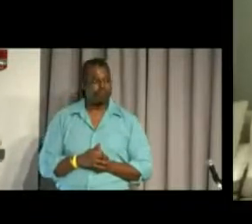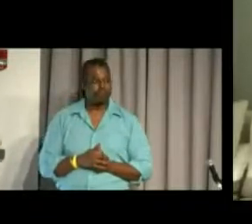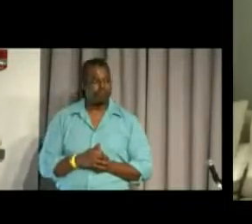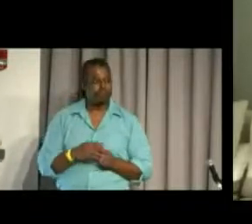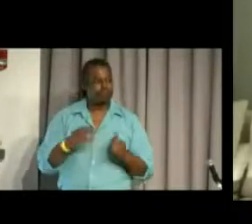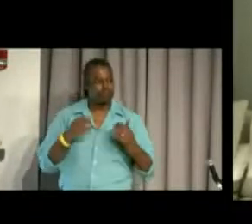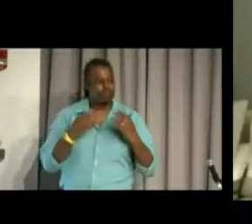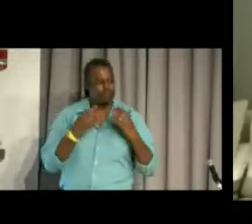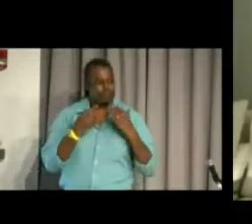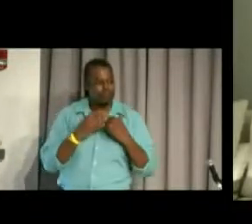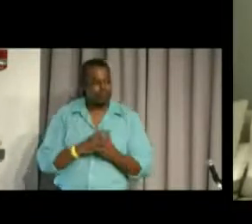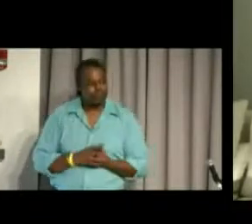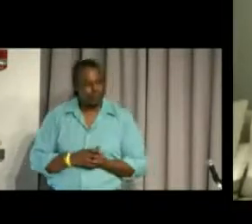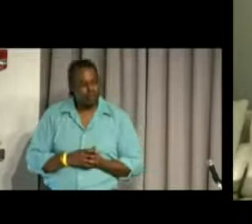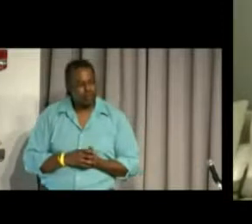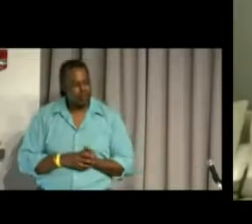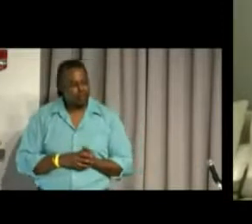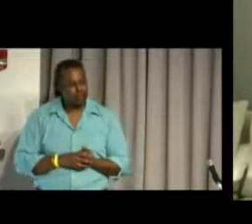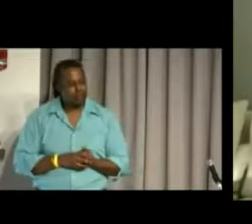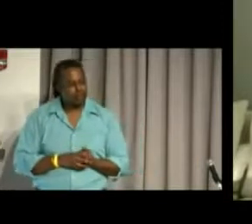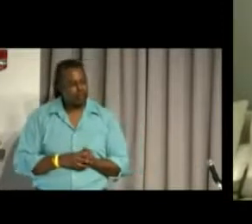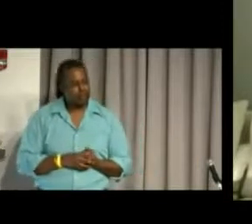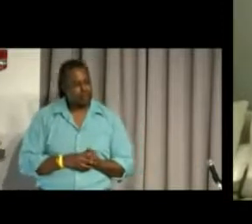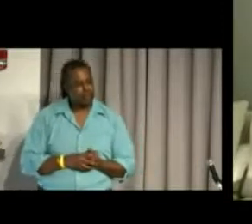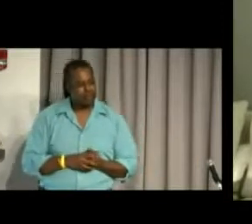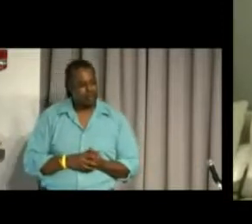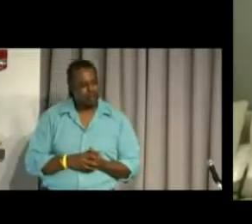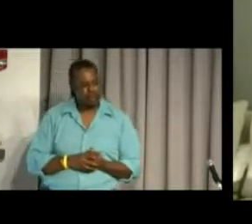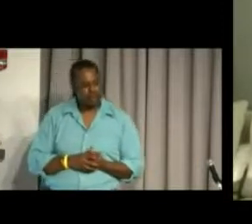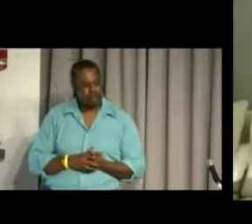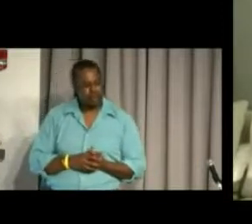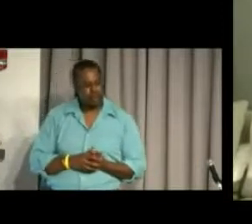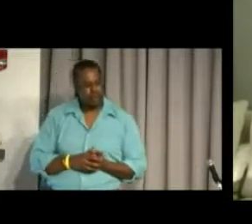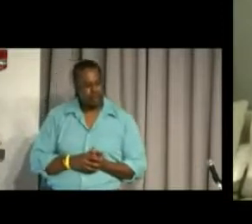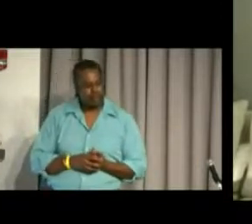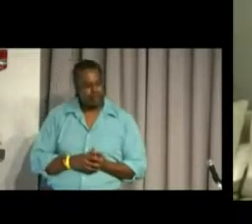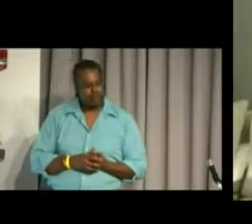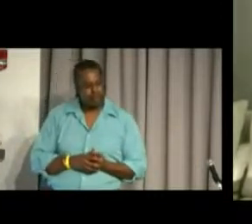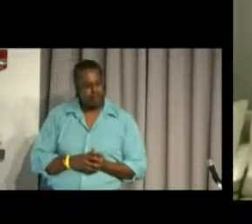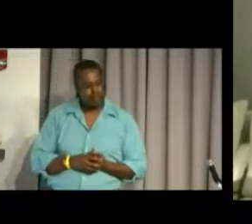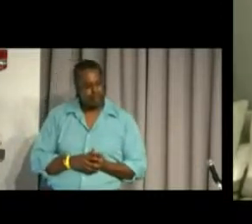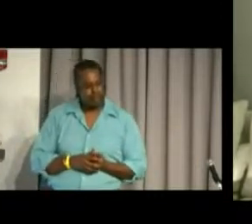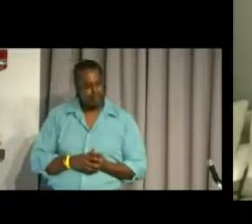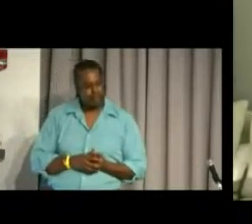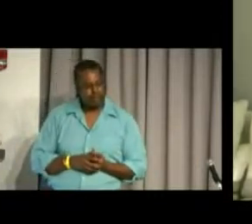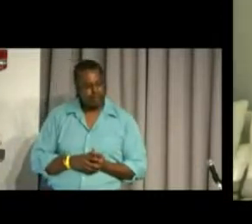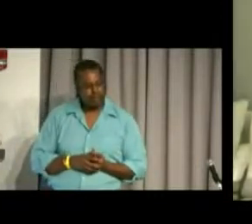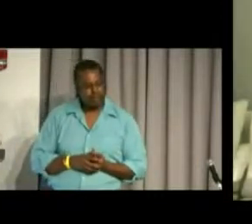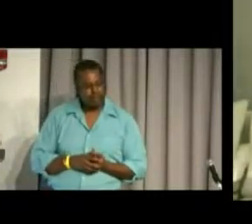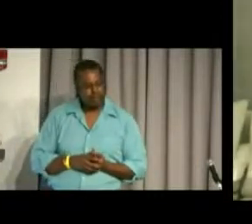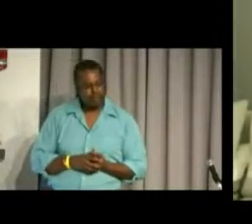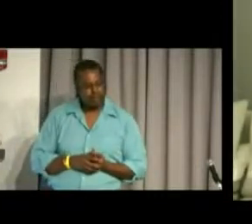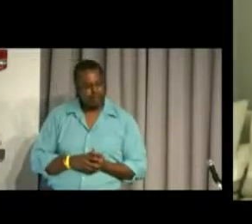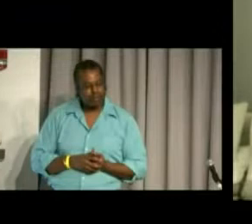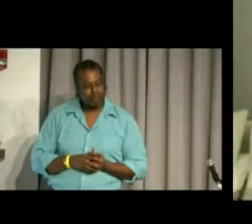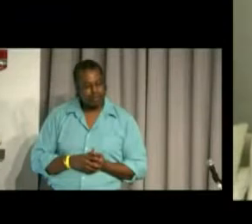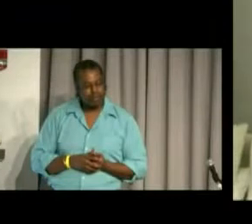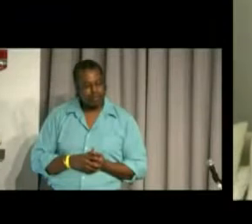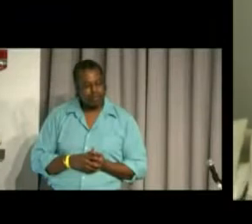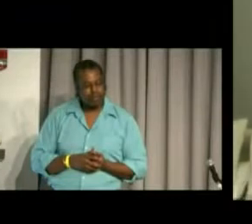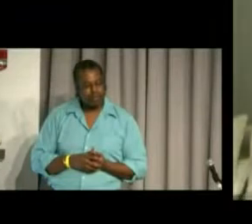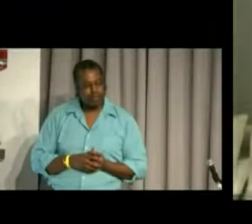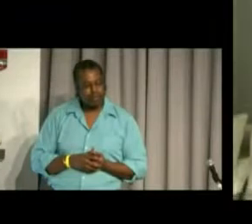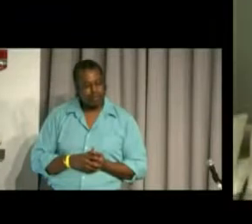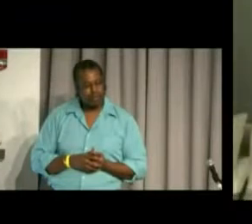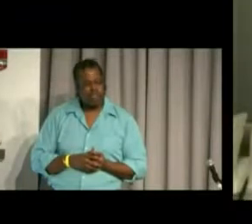Yes, I want to talk a bit more about the water crisis in Jackson, but I also want to talk about the people that live